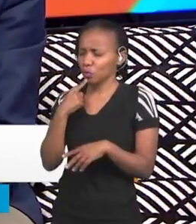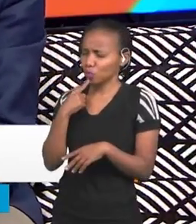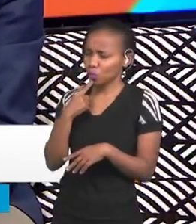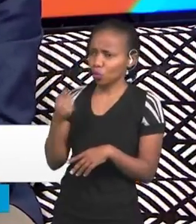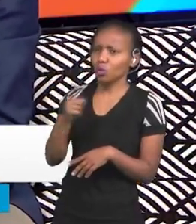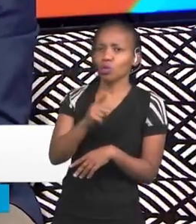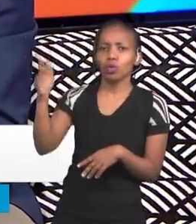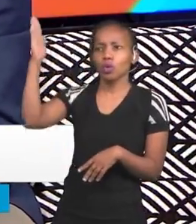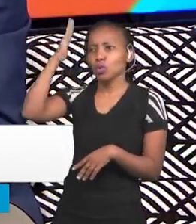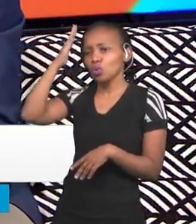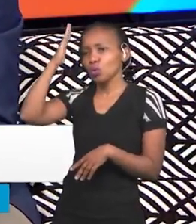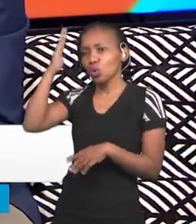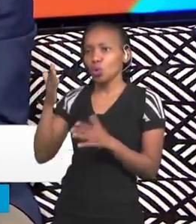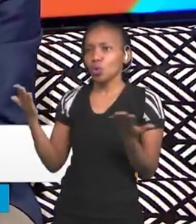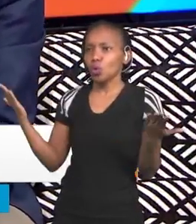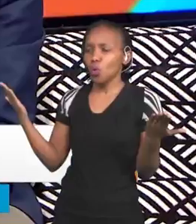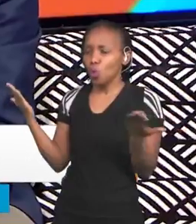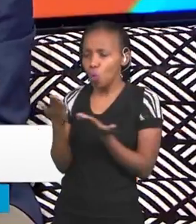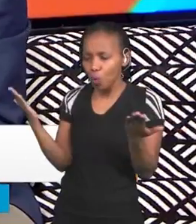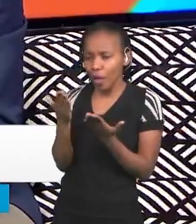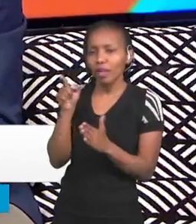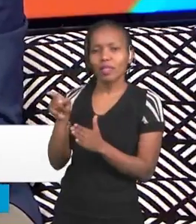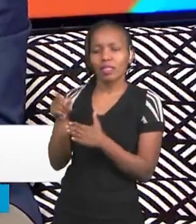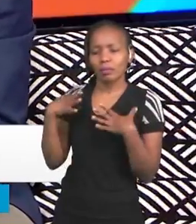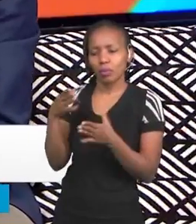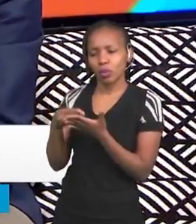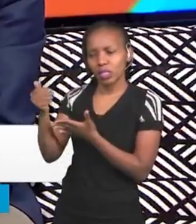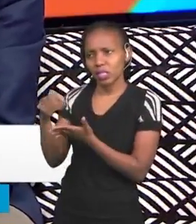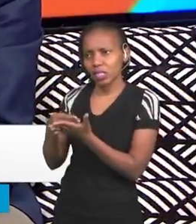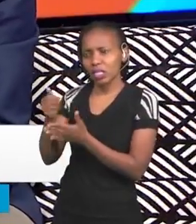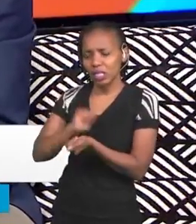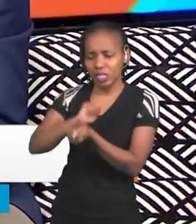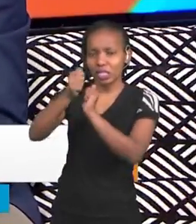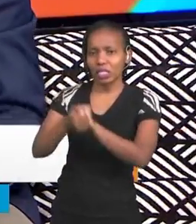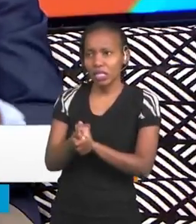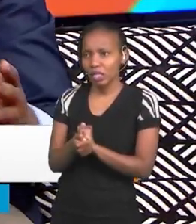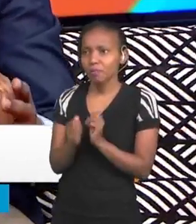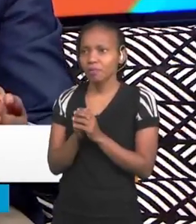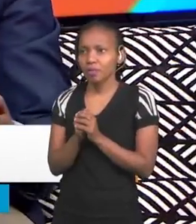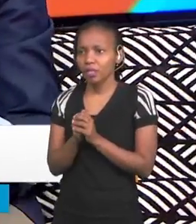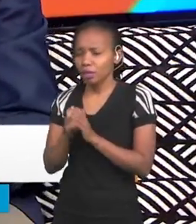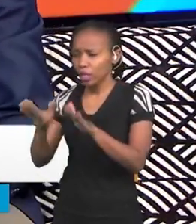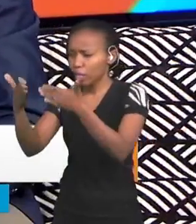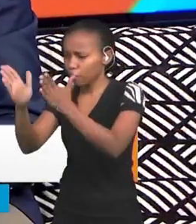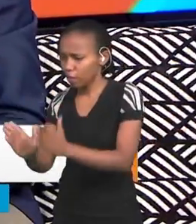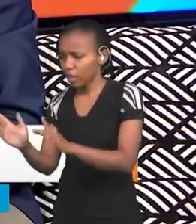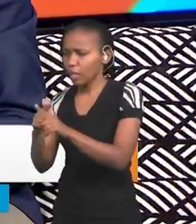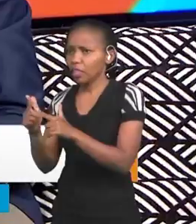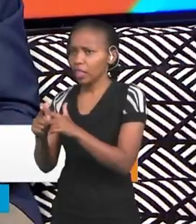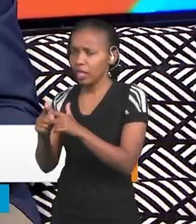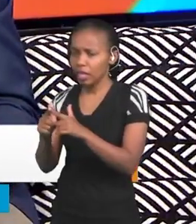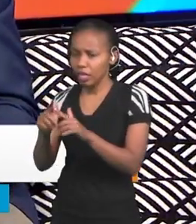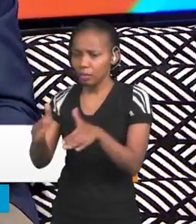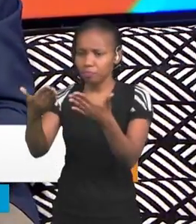are very aware of the corners that actually this thing, there's a cycle of exchange whereby a key supplier to mini supplier,